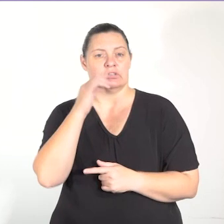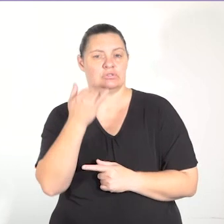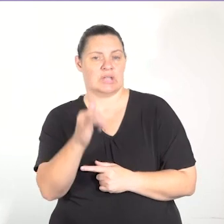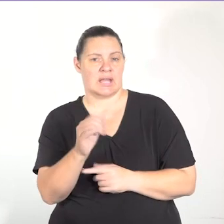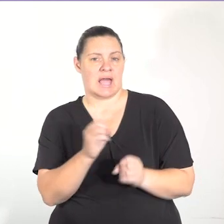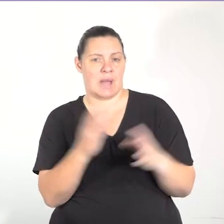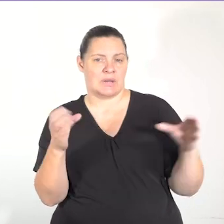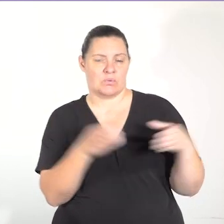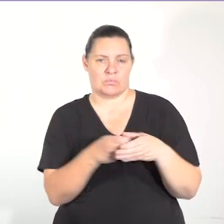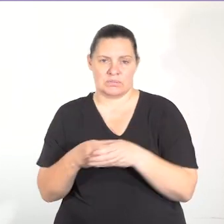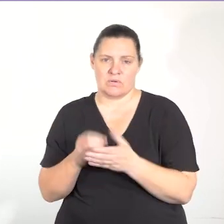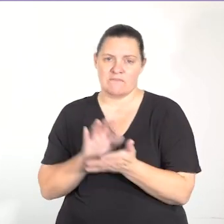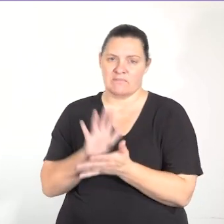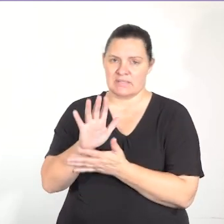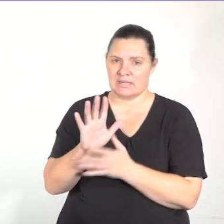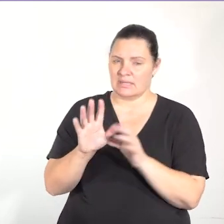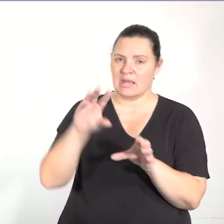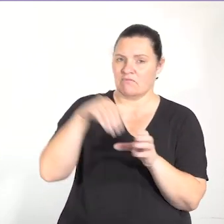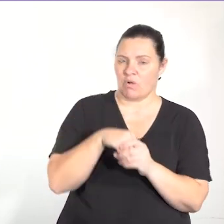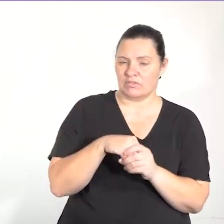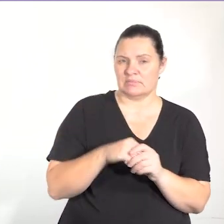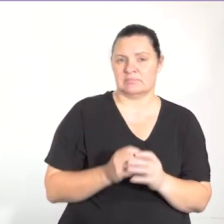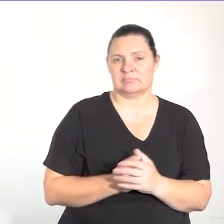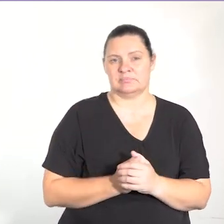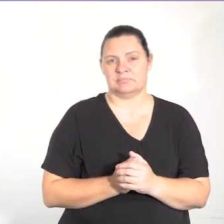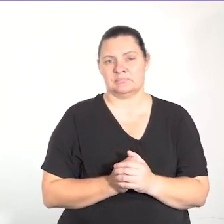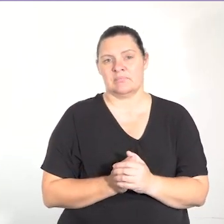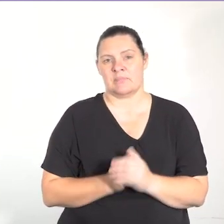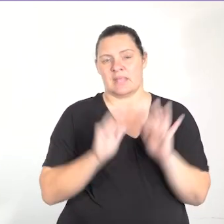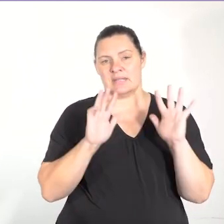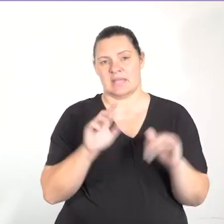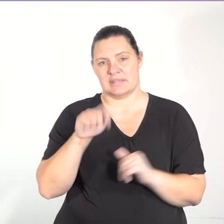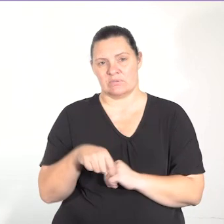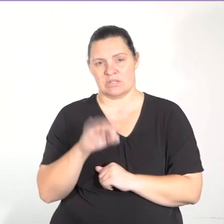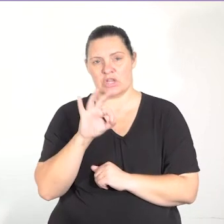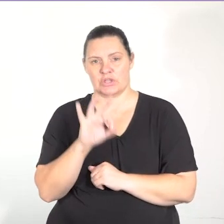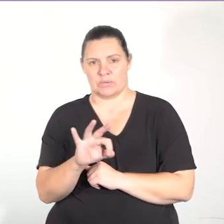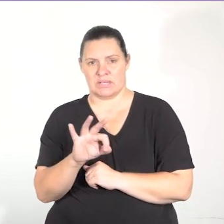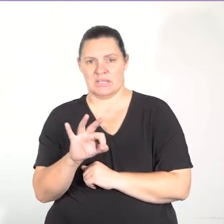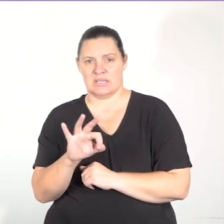to check how many groups of 15 we can get in